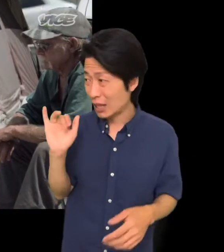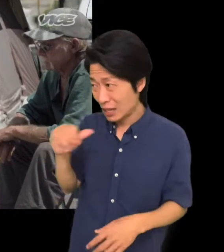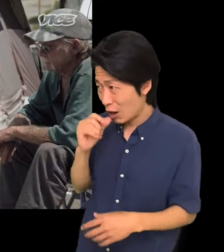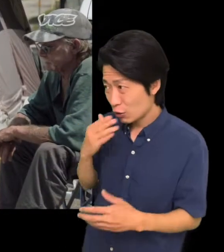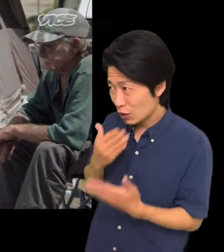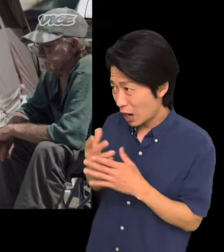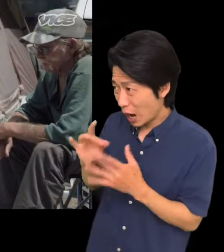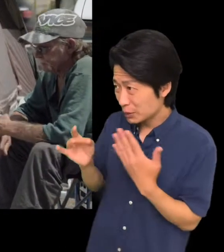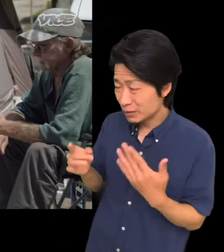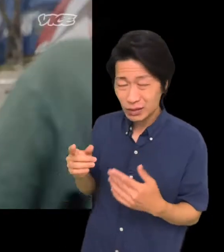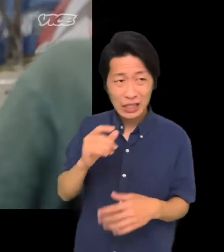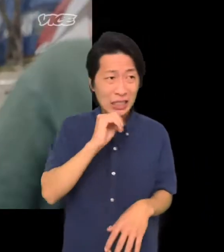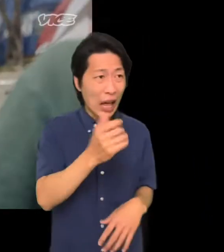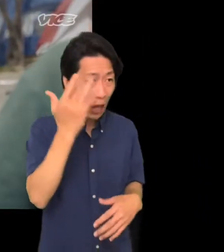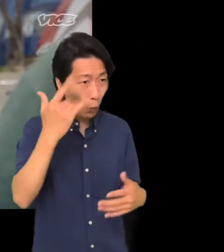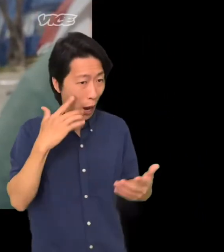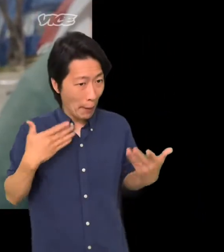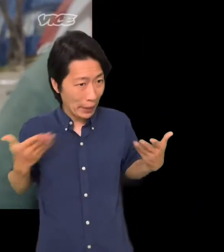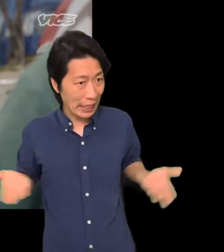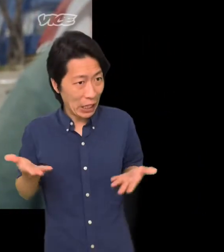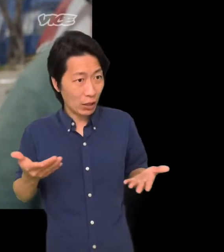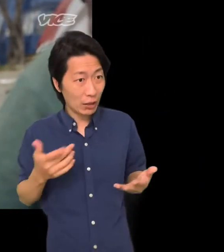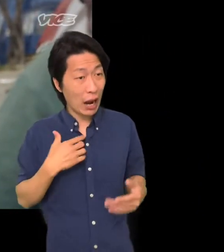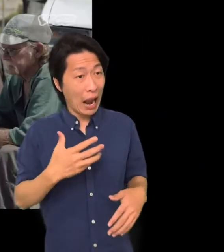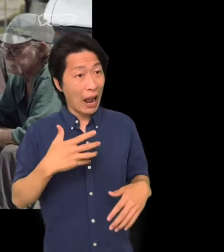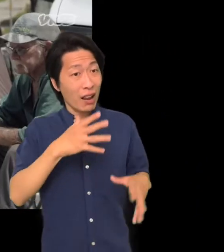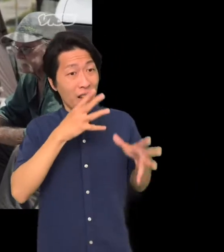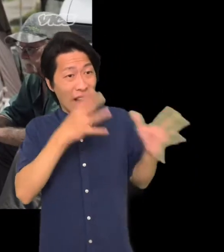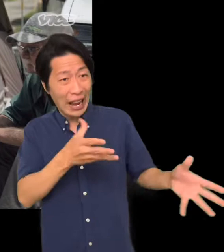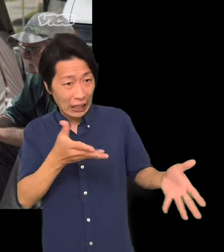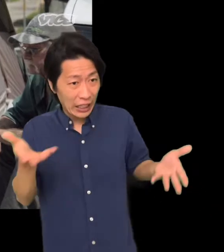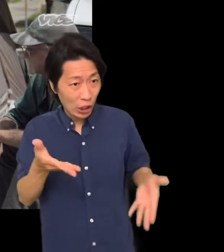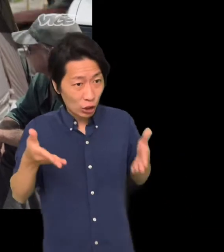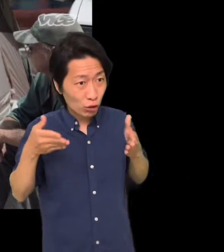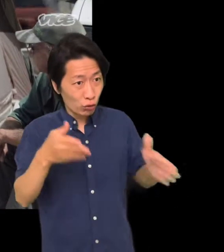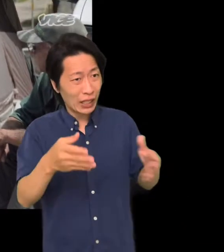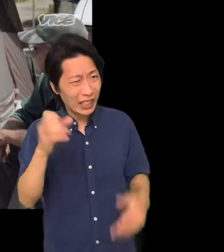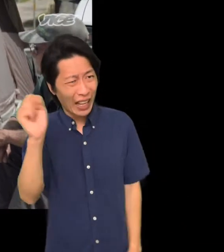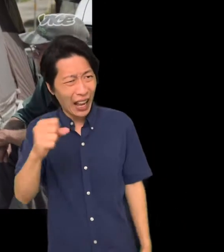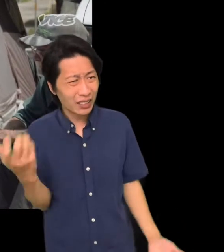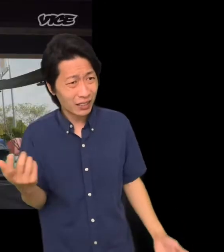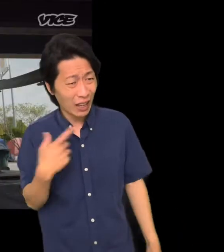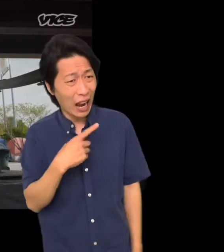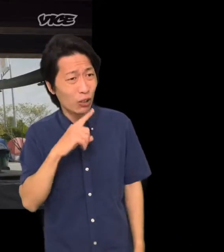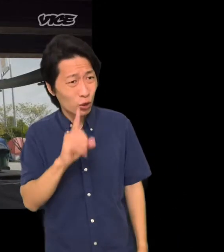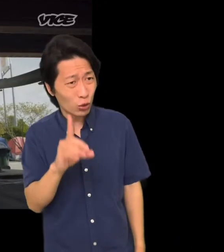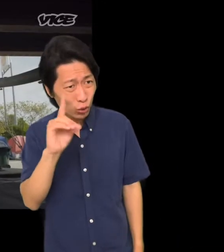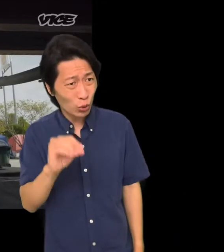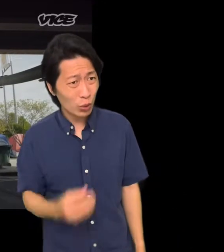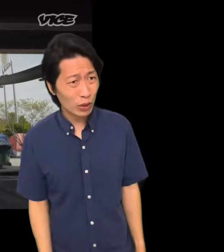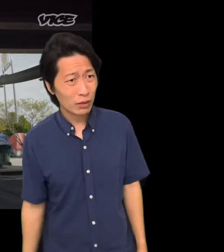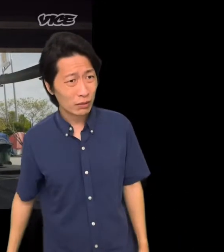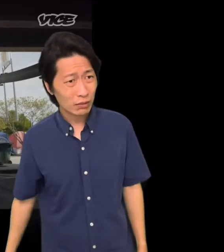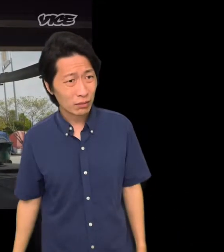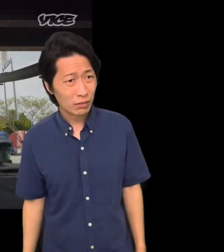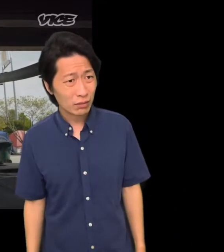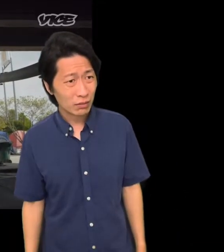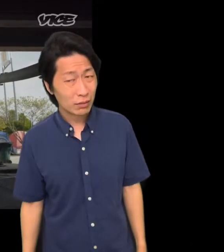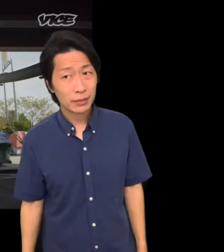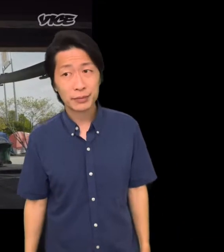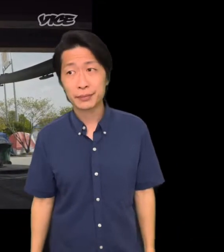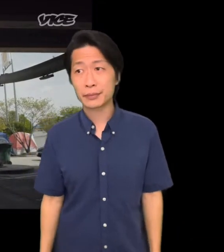not. That's why I'm here. No. And do I hate being out here? Yes, I do. I really do.